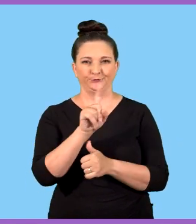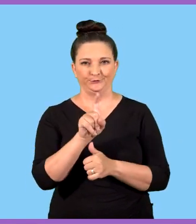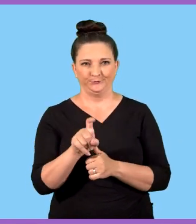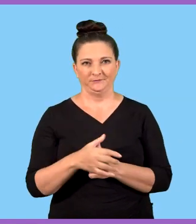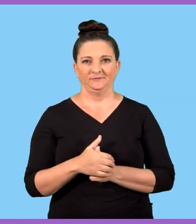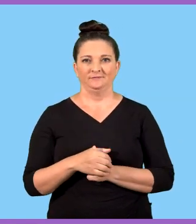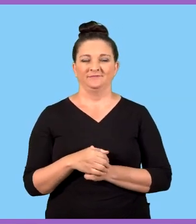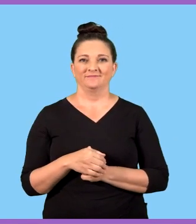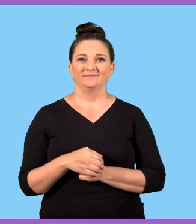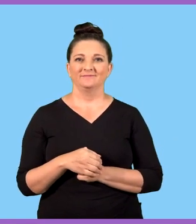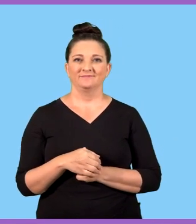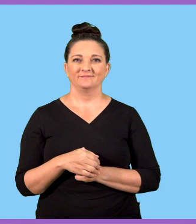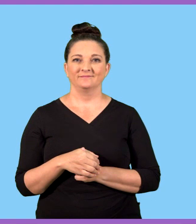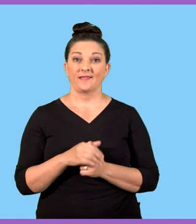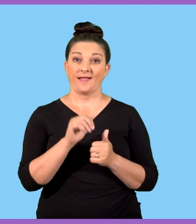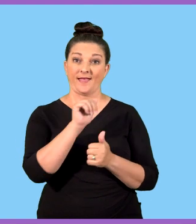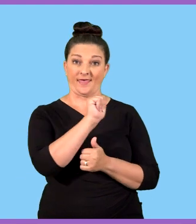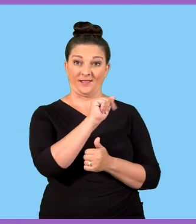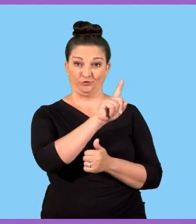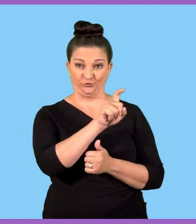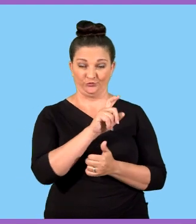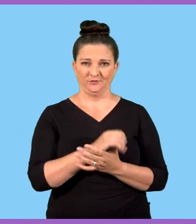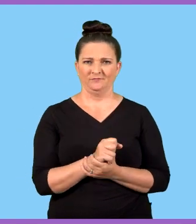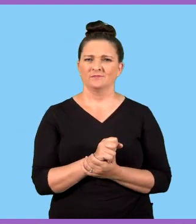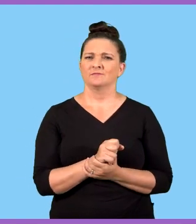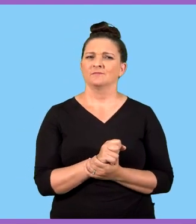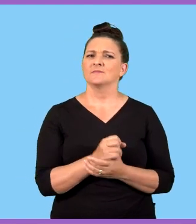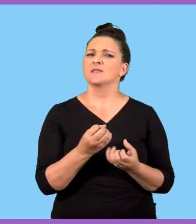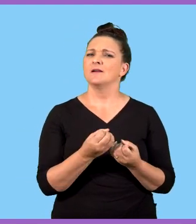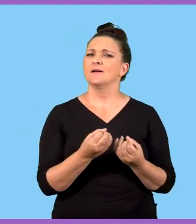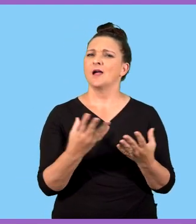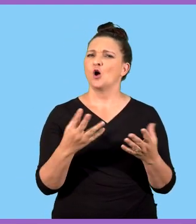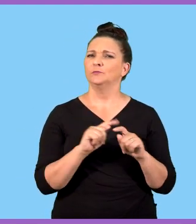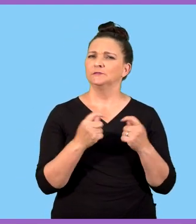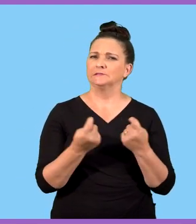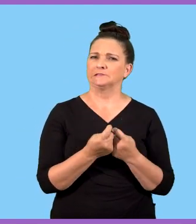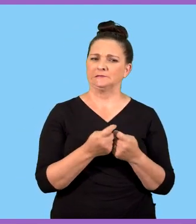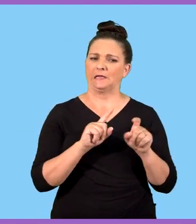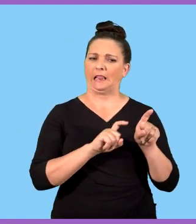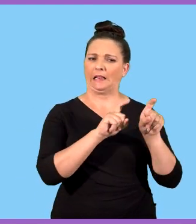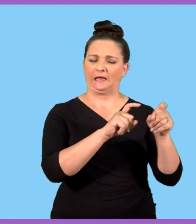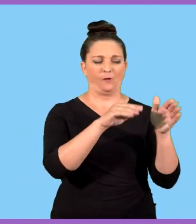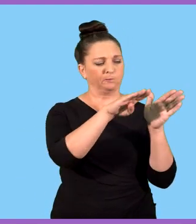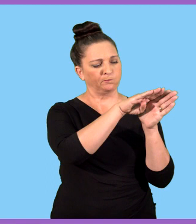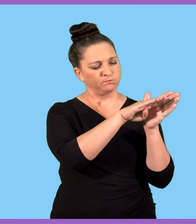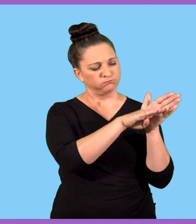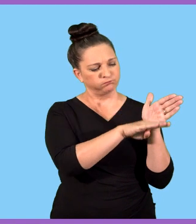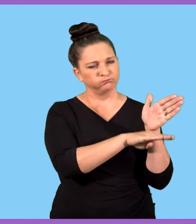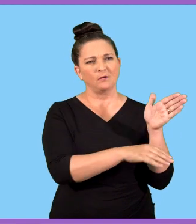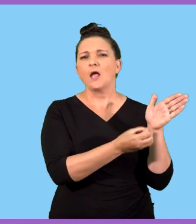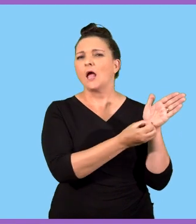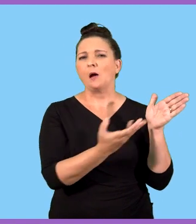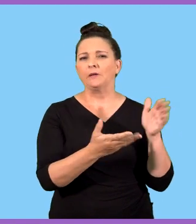Let's see what this is all about. Question A. How many teams do we have on the Premiership League? So if I'm looking at